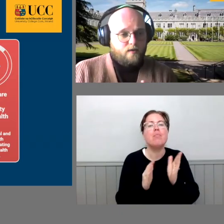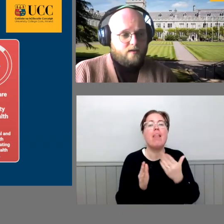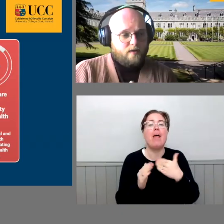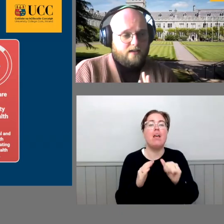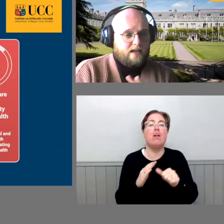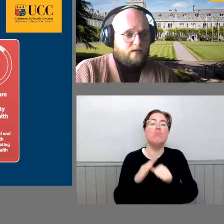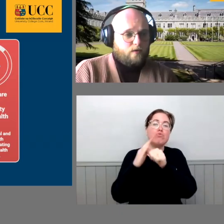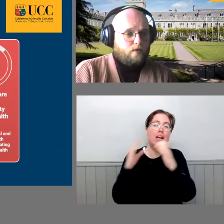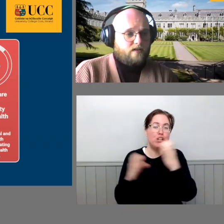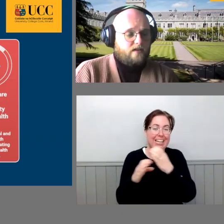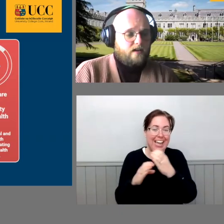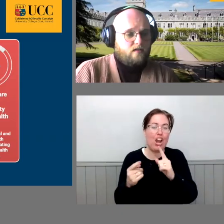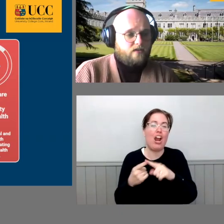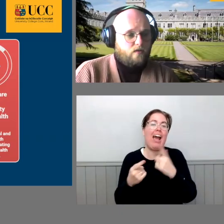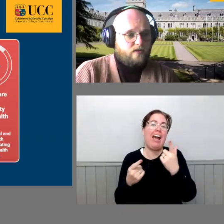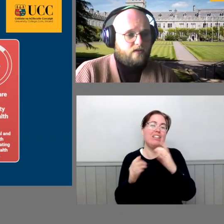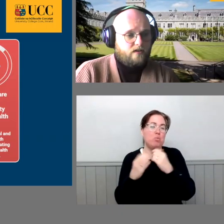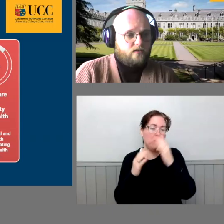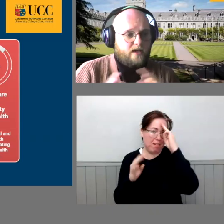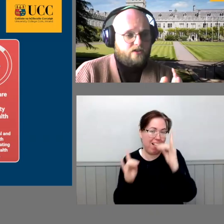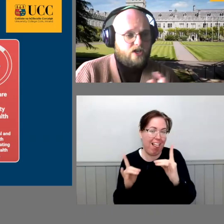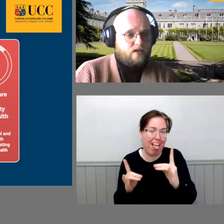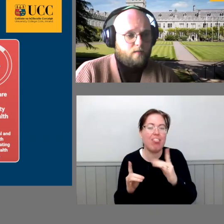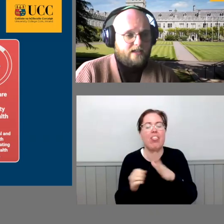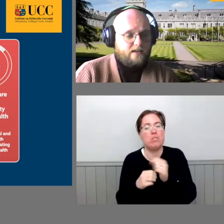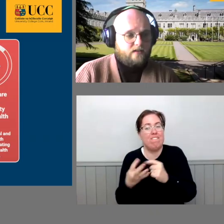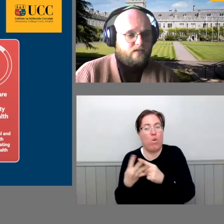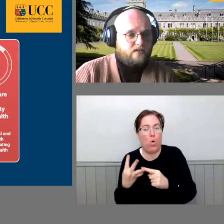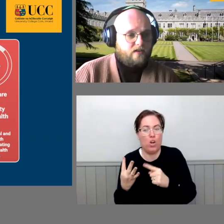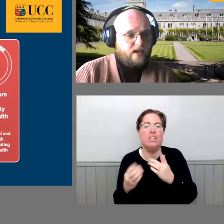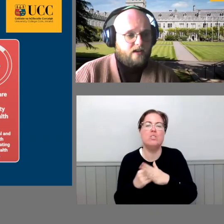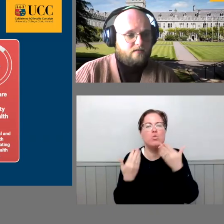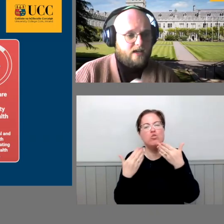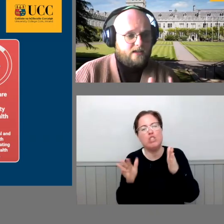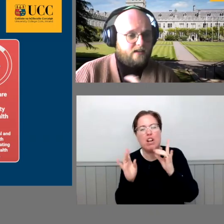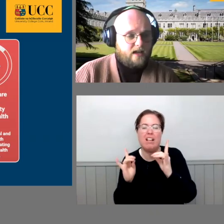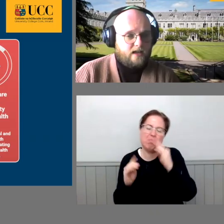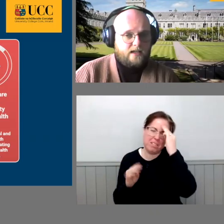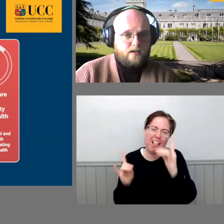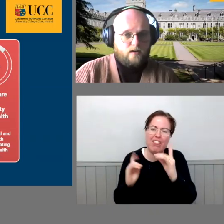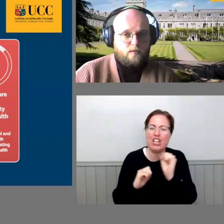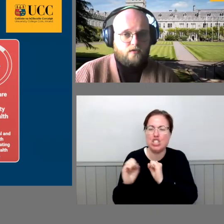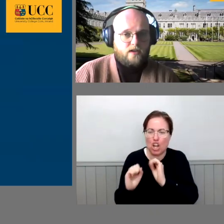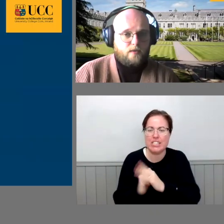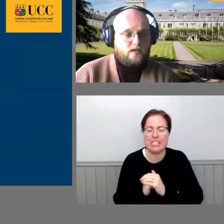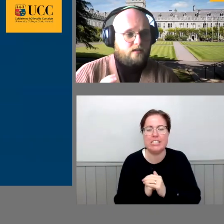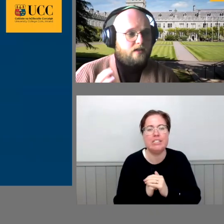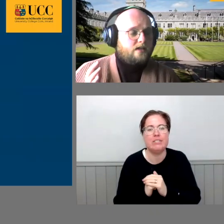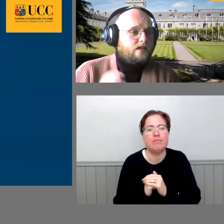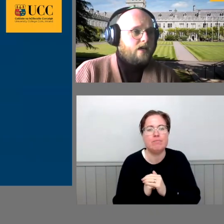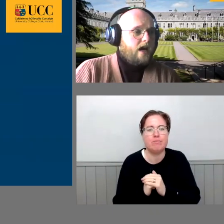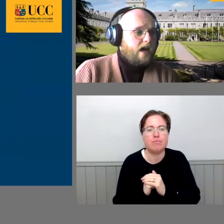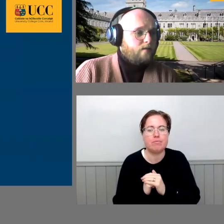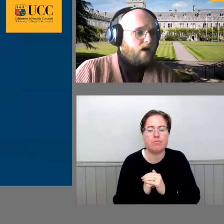primary care and community mental health were present then across 4 studies. So again, general and mental health services navigating health and health outcomes for that